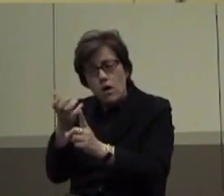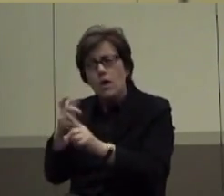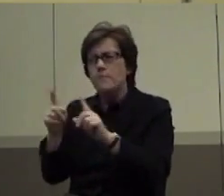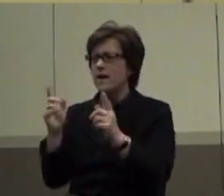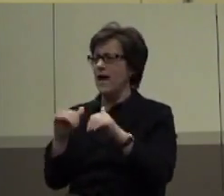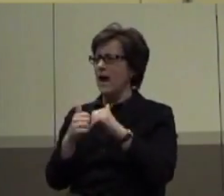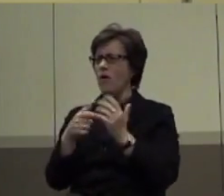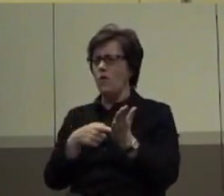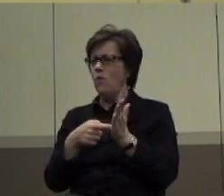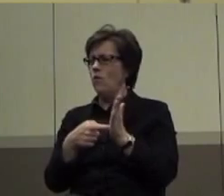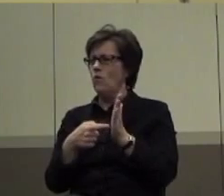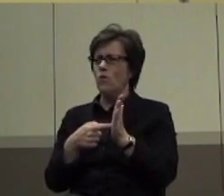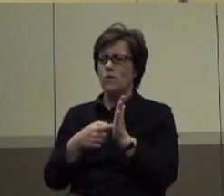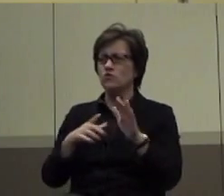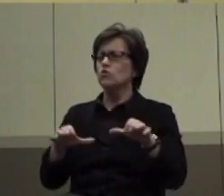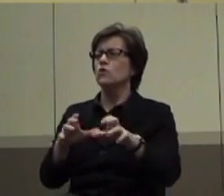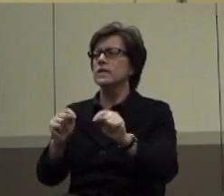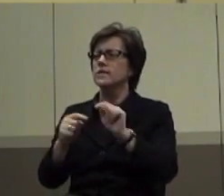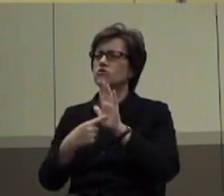does that become real?